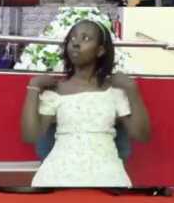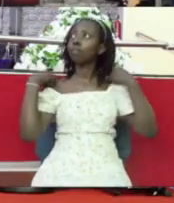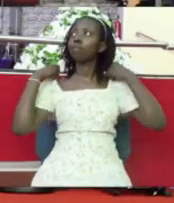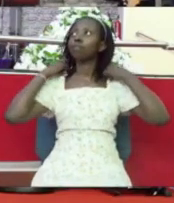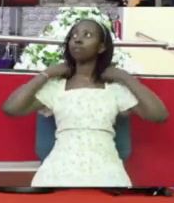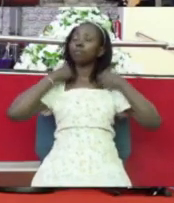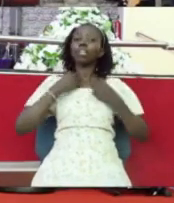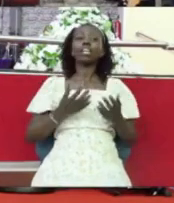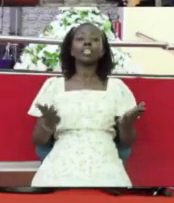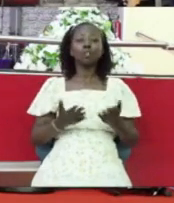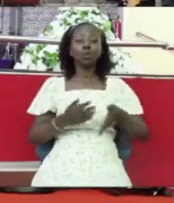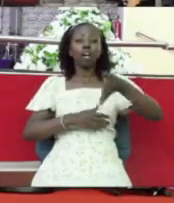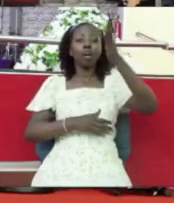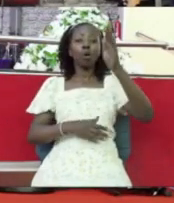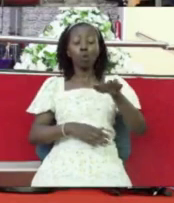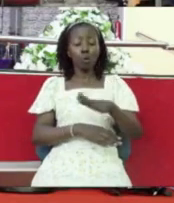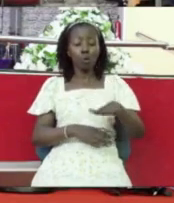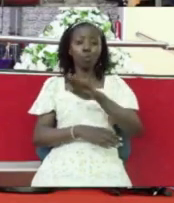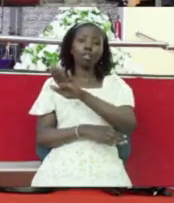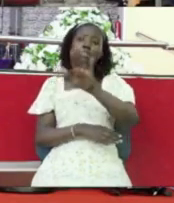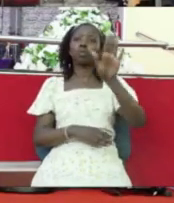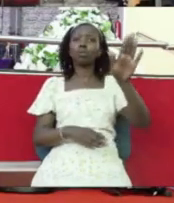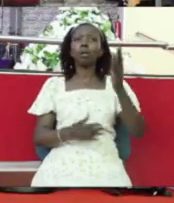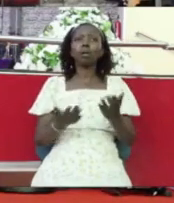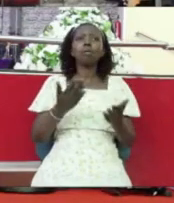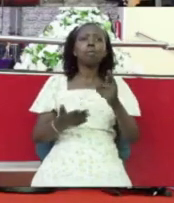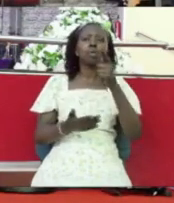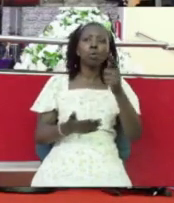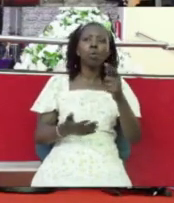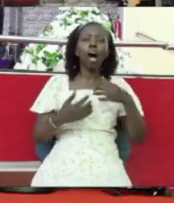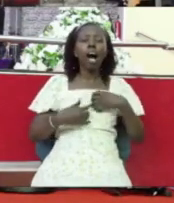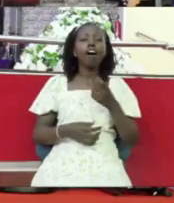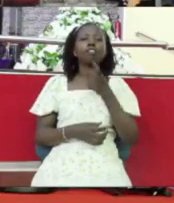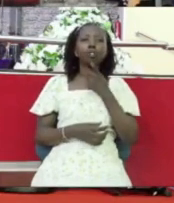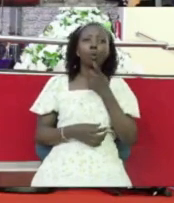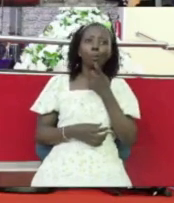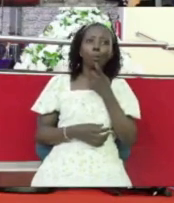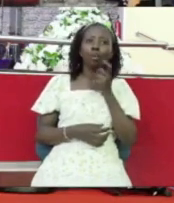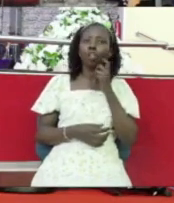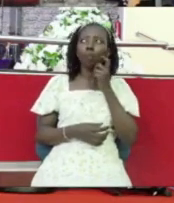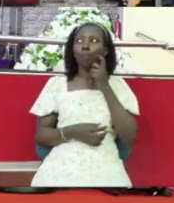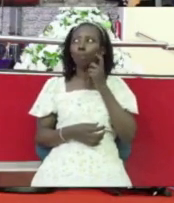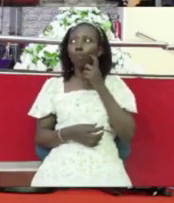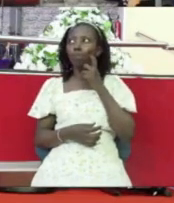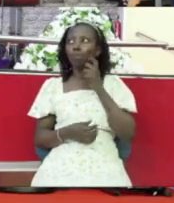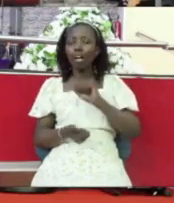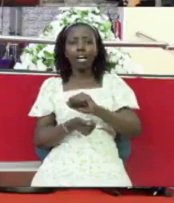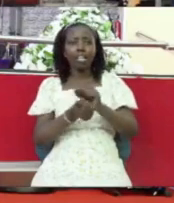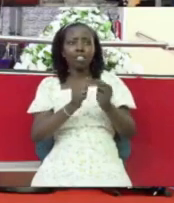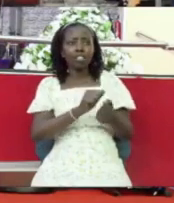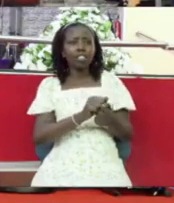It is where God has placed you. Kama wewe ni mtu wa kiosk. If you're a kiosk person. Let us come to your kiosk and